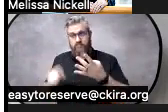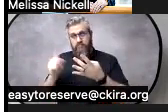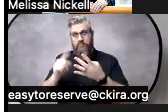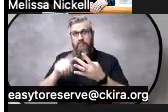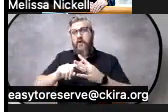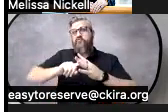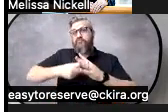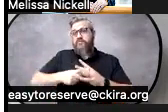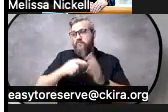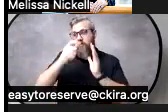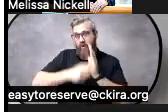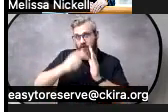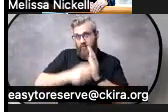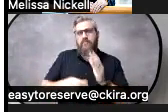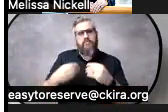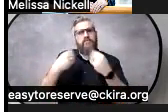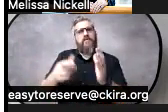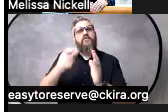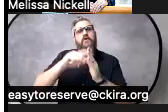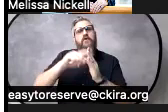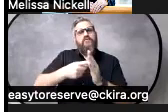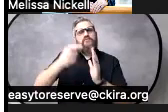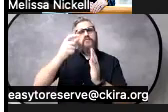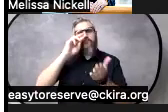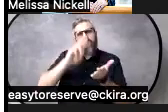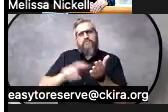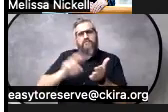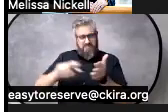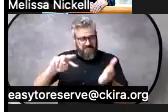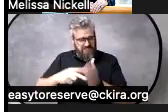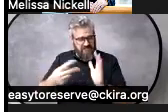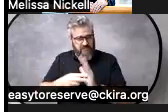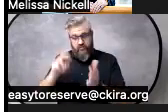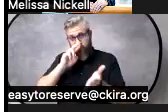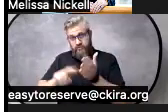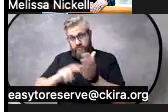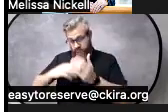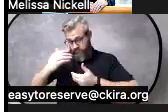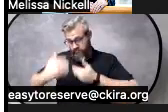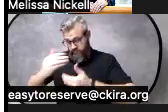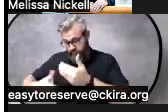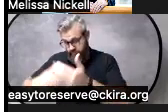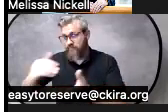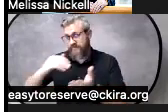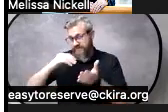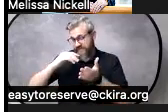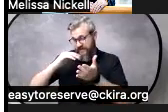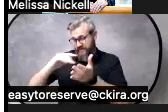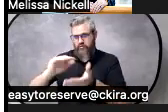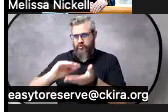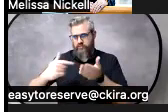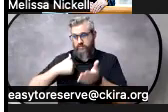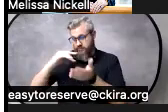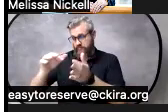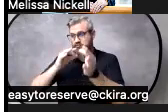research as its name suggests, meaning that the researchers conducting the research or the study, describe the